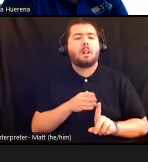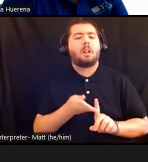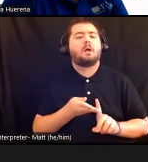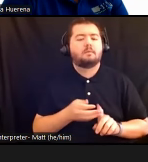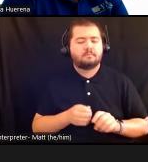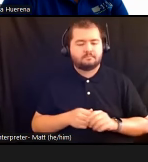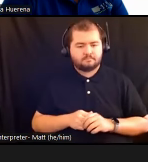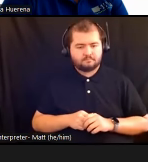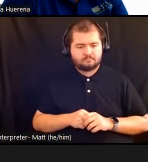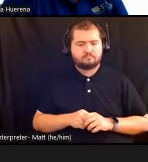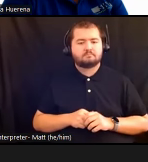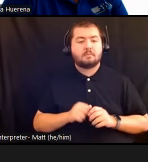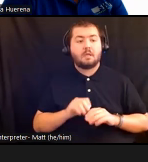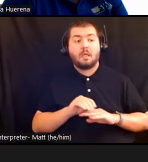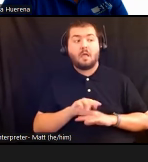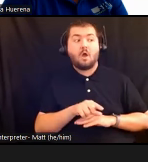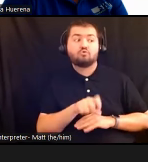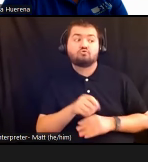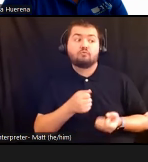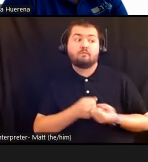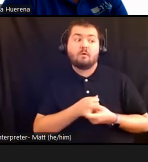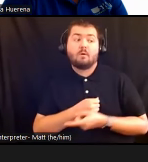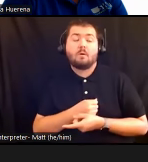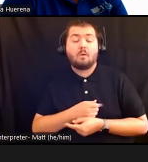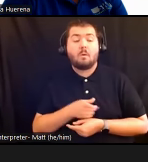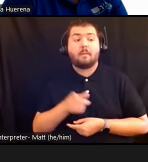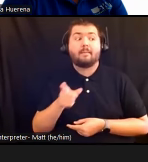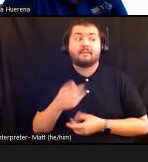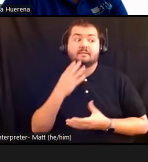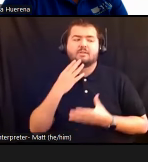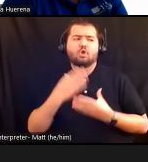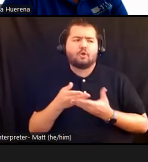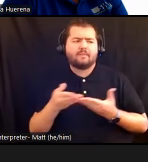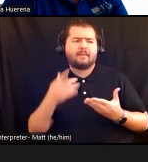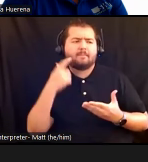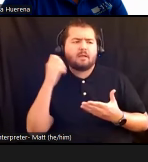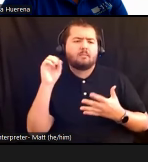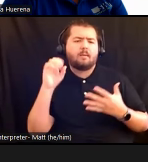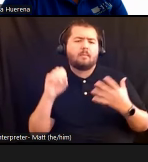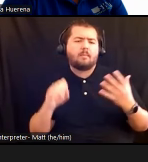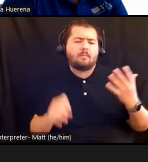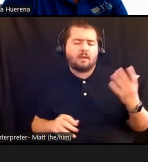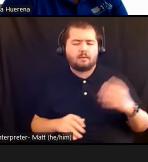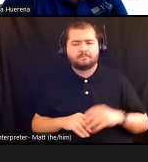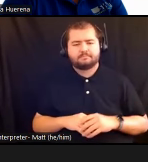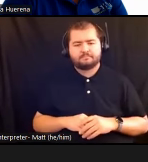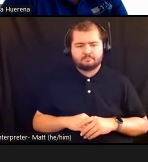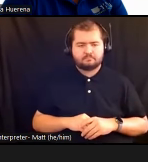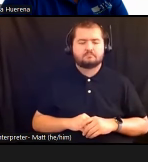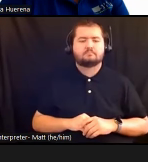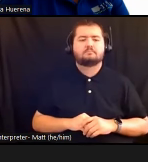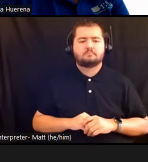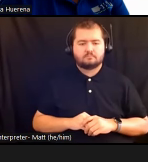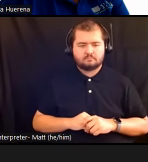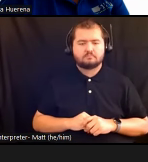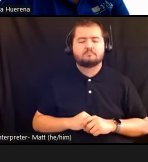They can try to influence you, give you the wrong information. That's correct. So that's why the poll worker can only